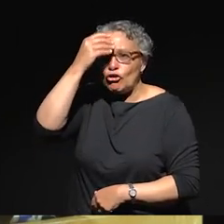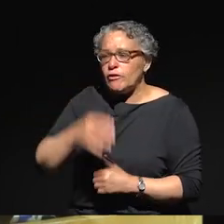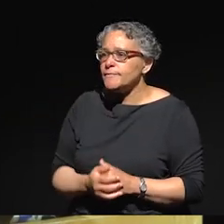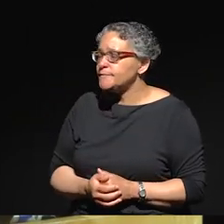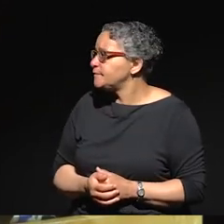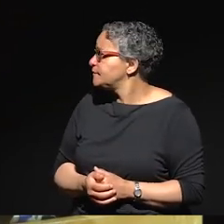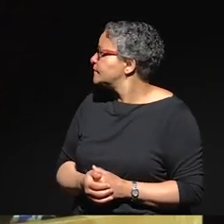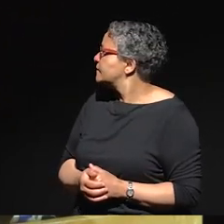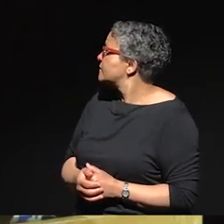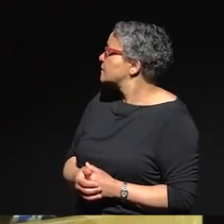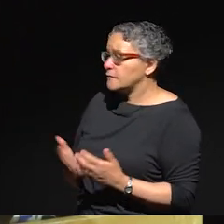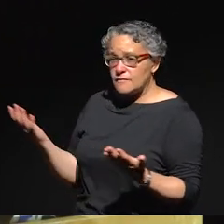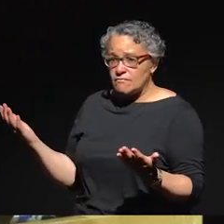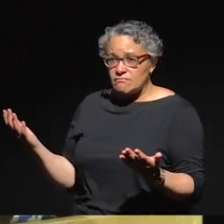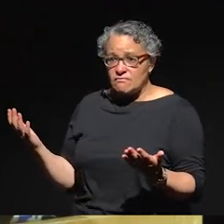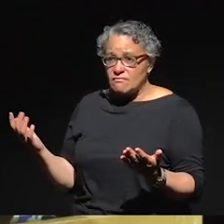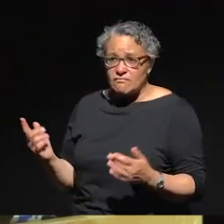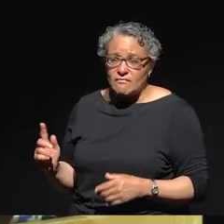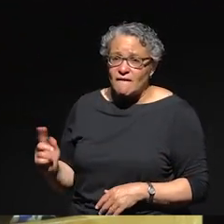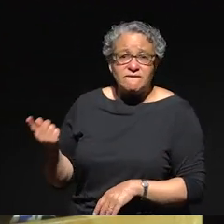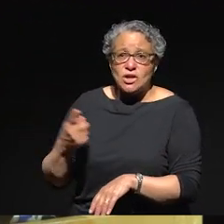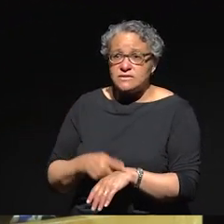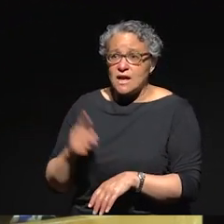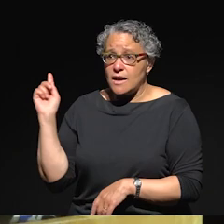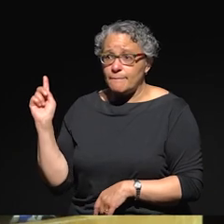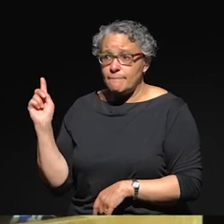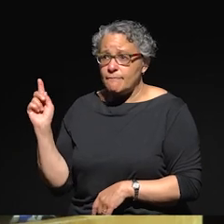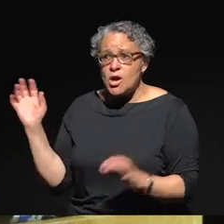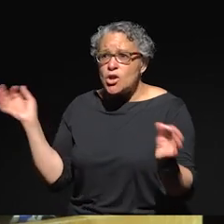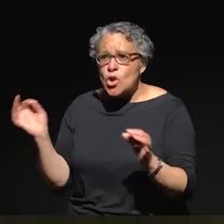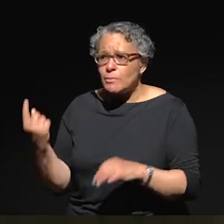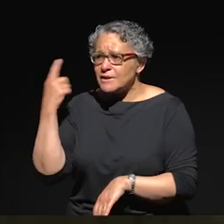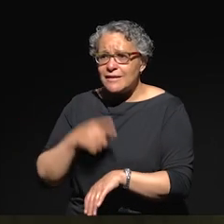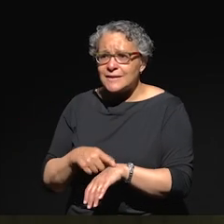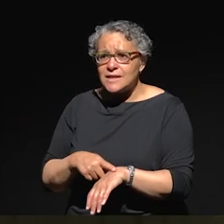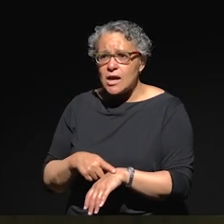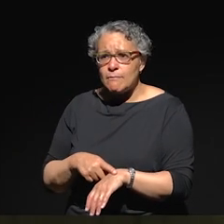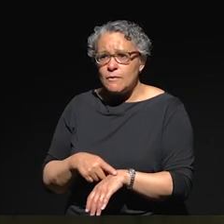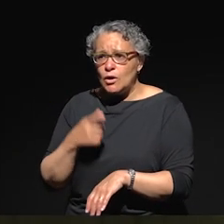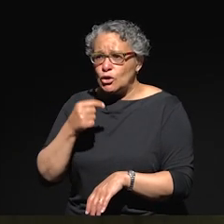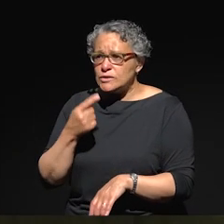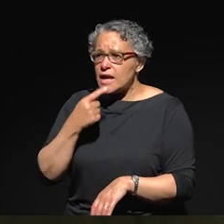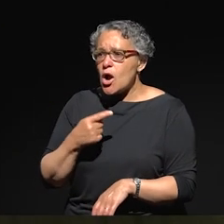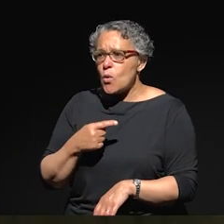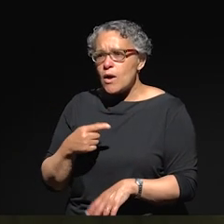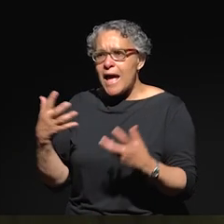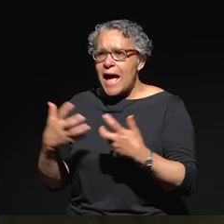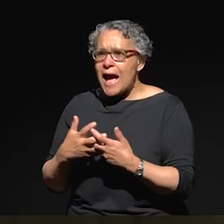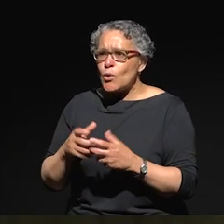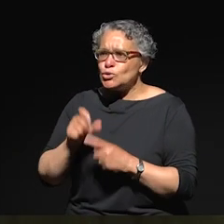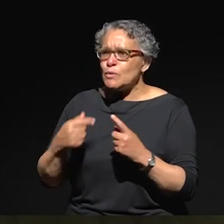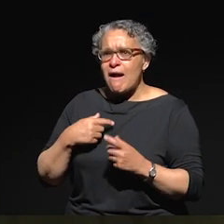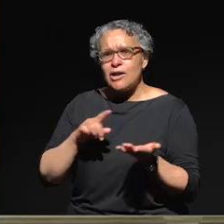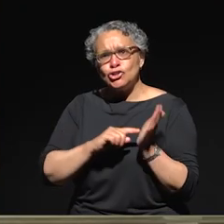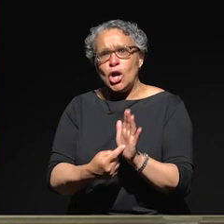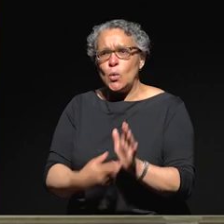This is unprecedented. Like, nobody at this time would have thought, like, okay, depict learning. Like, if you do that, you just you do some figures,